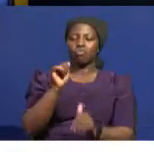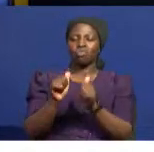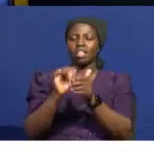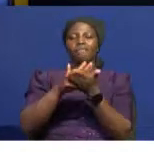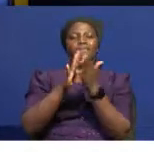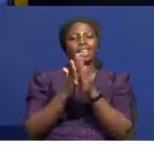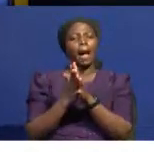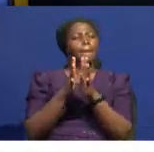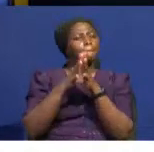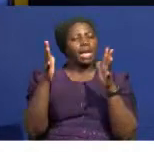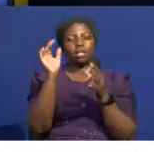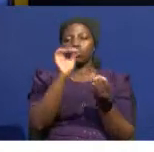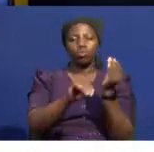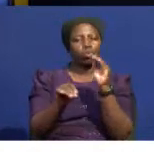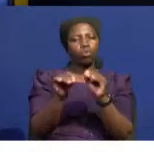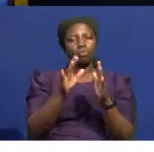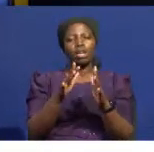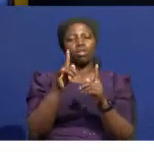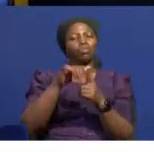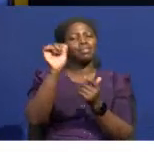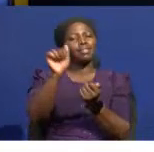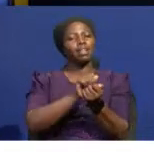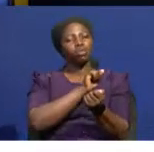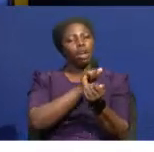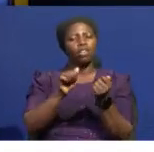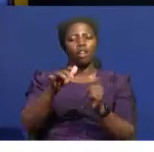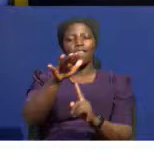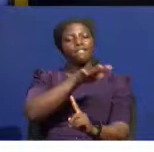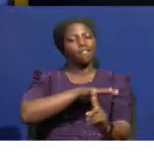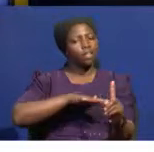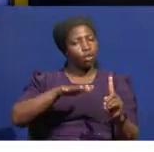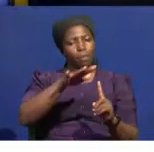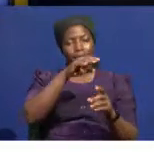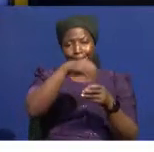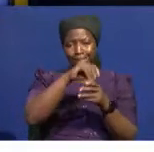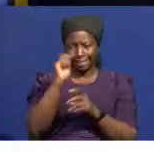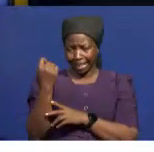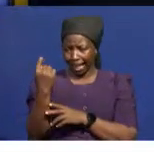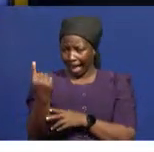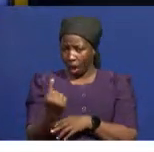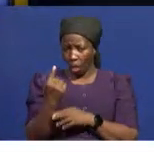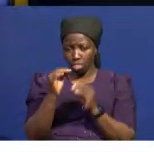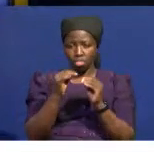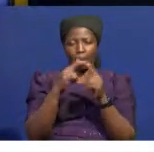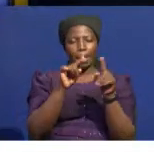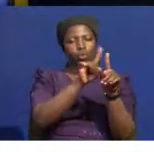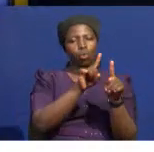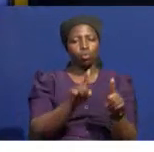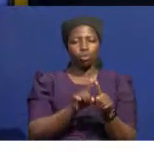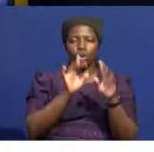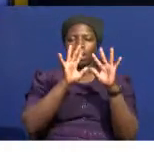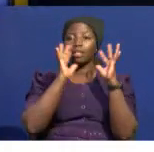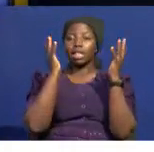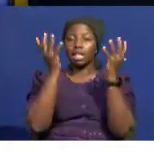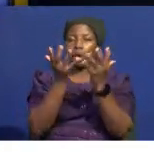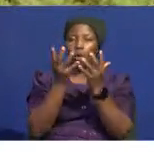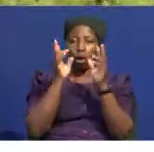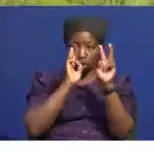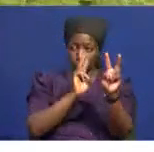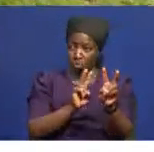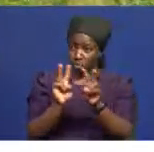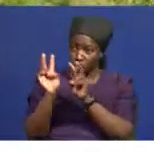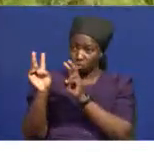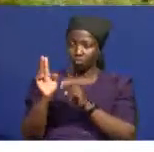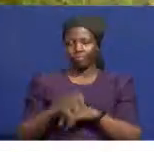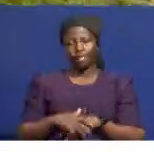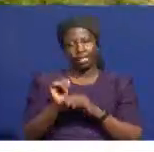biggest contributor to environmental pollution, not only in Kenya, but globally. Let's take a listen. Sports